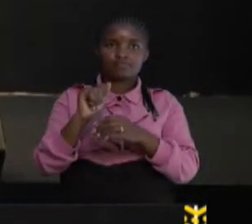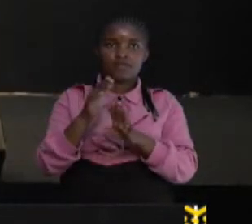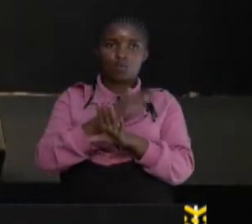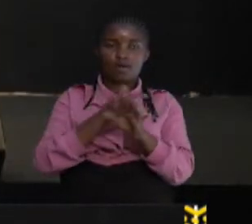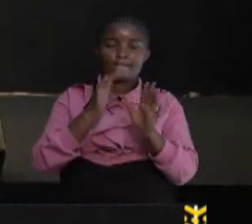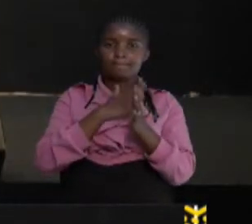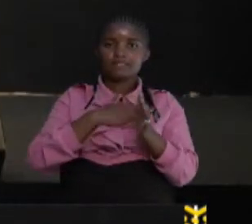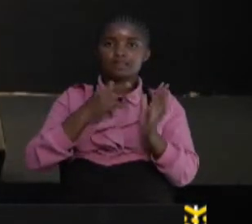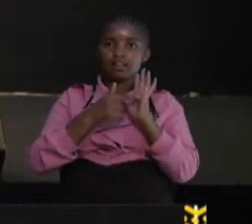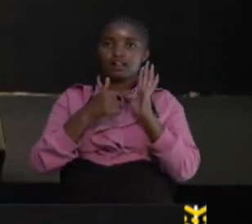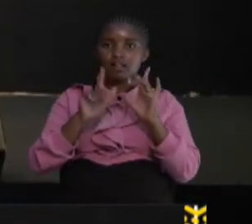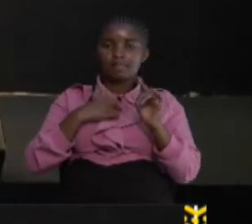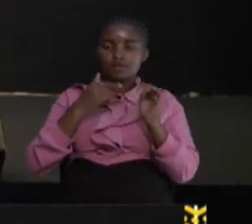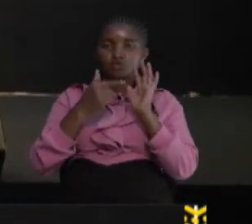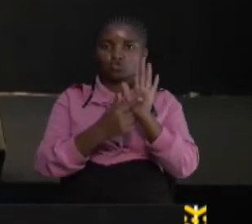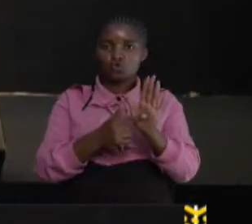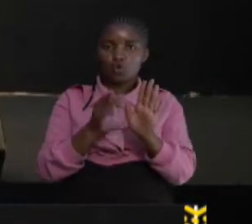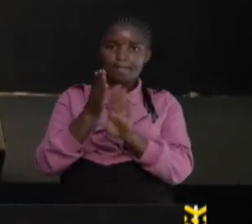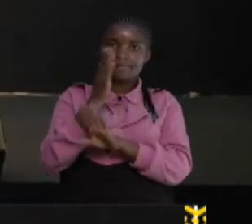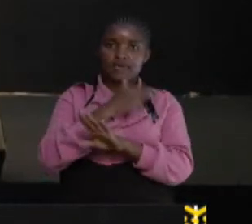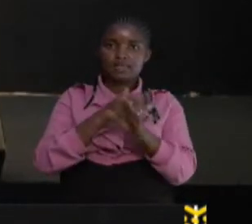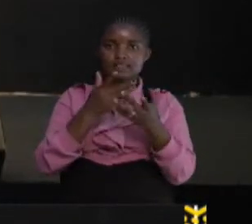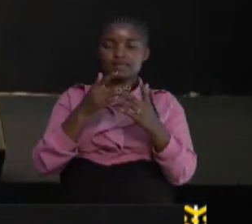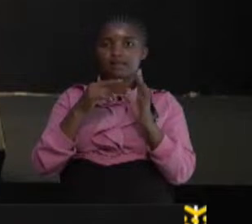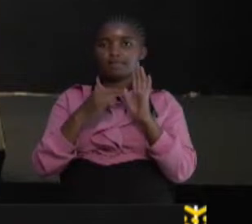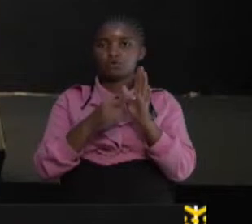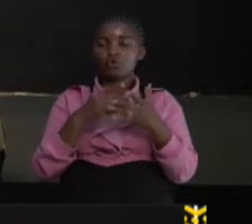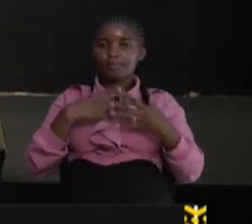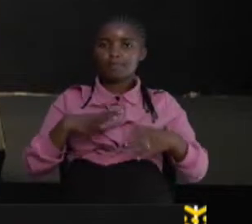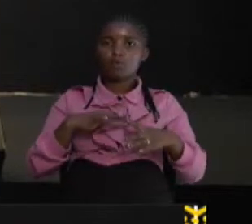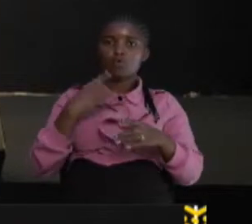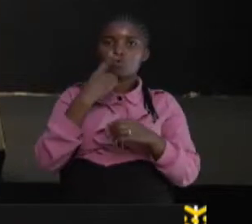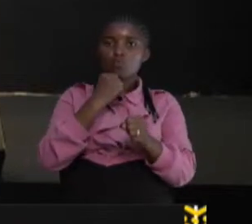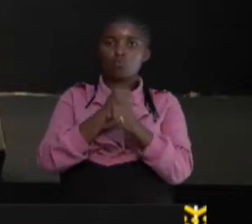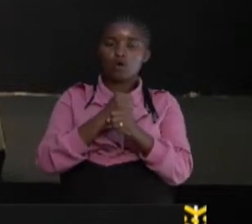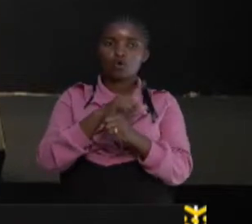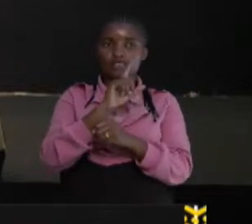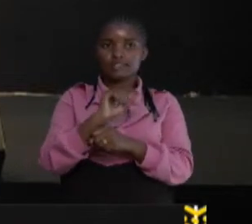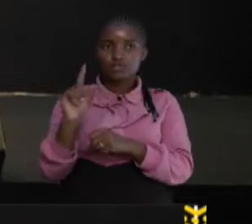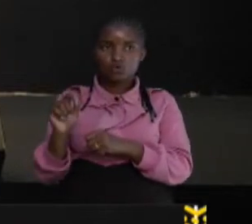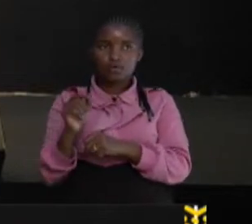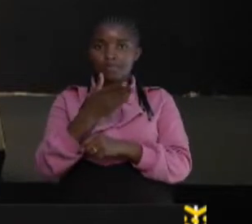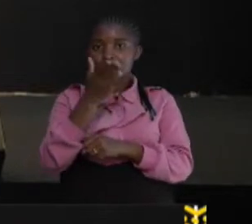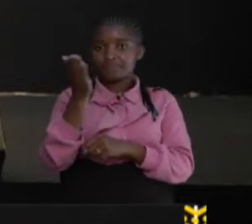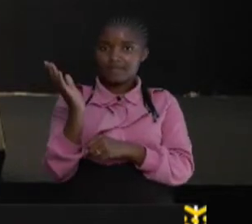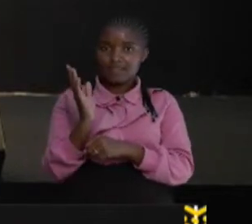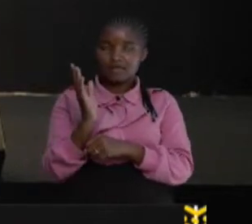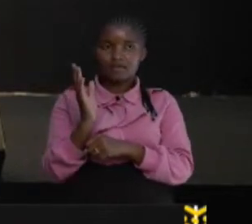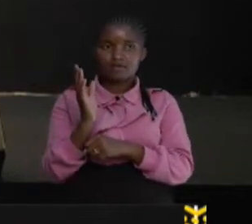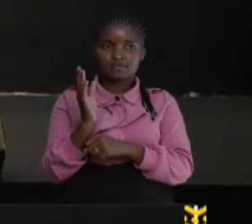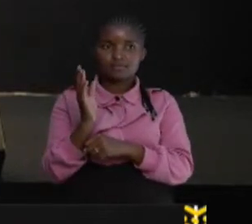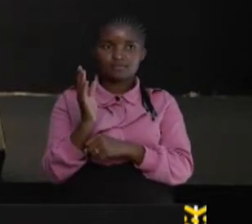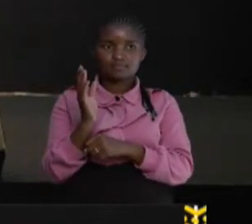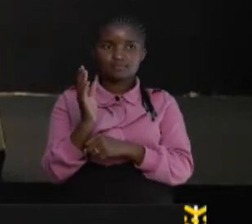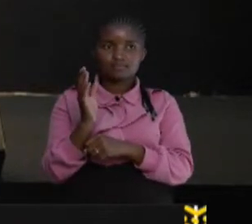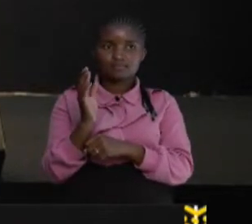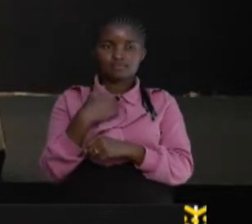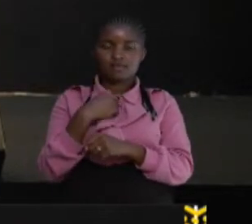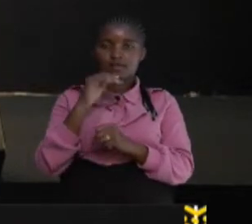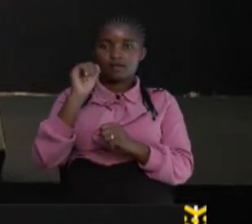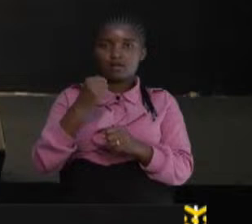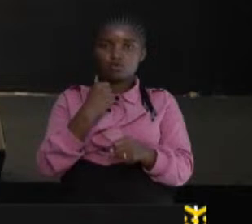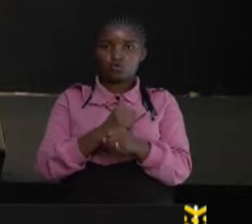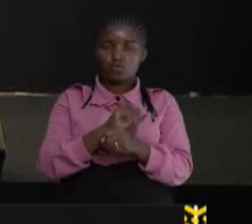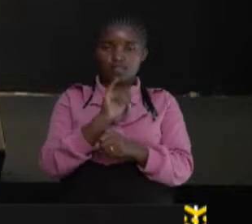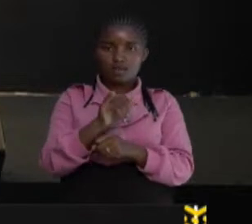scenes and let me show you some of the people that work at TikTok that refuse to make your videos blow. They're there, by the way. So you can do that, all